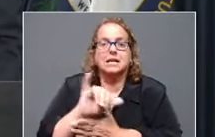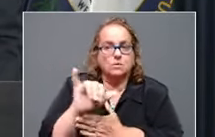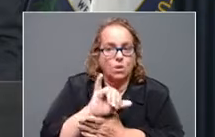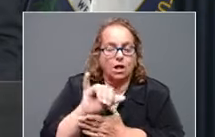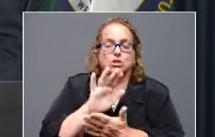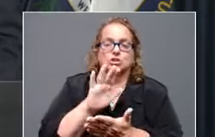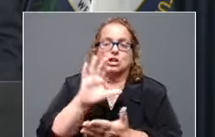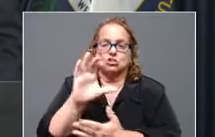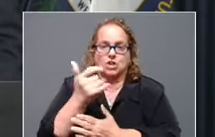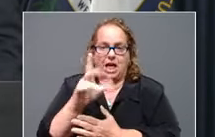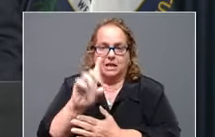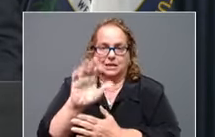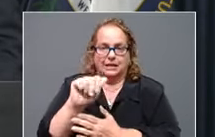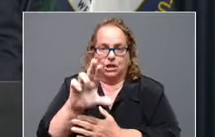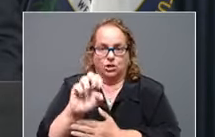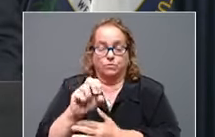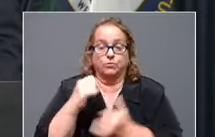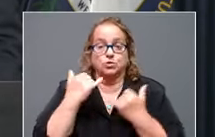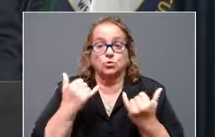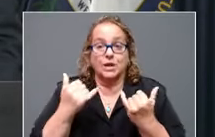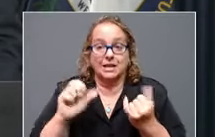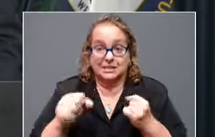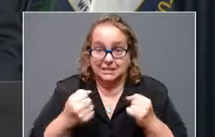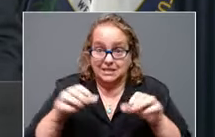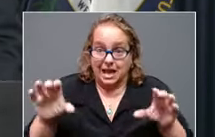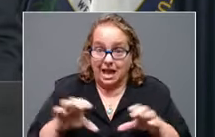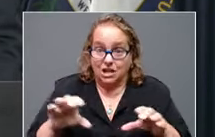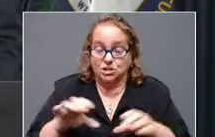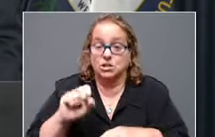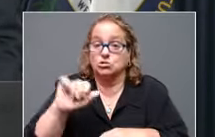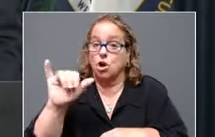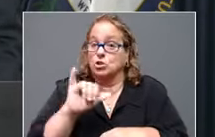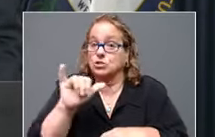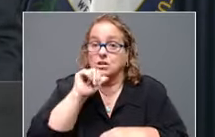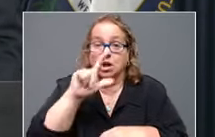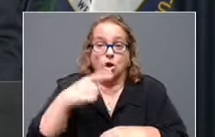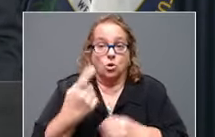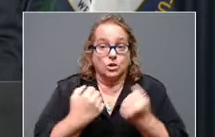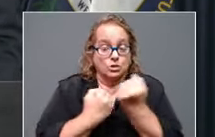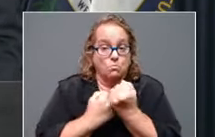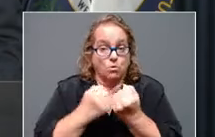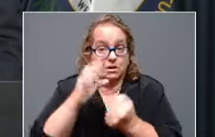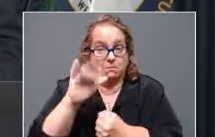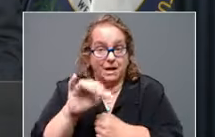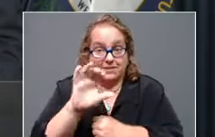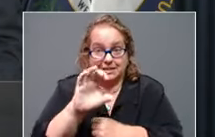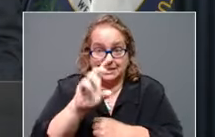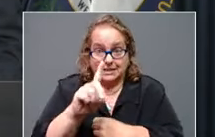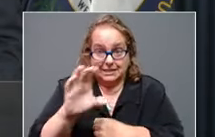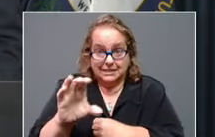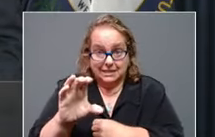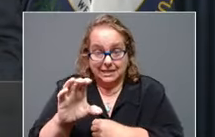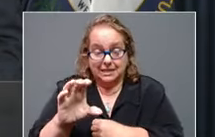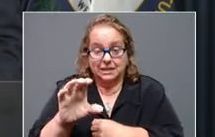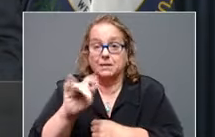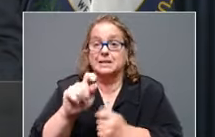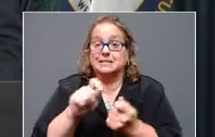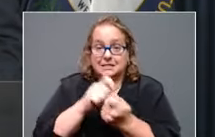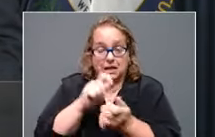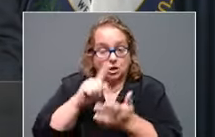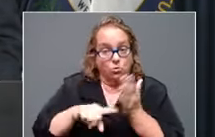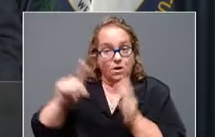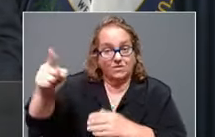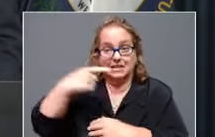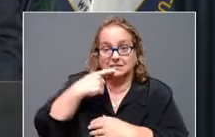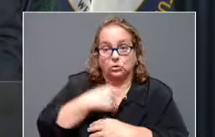Stack. There is no other option. This is absolutely what we have to do, as well as every local health department